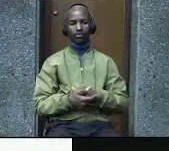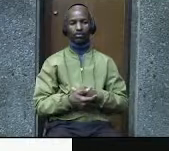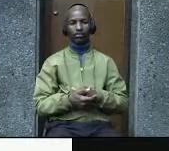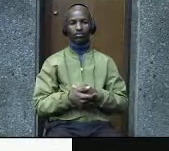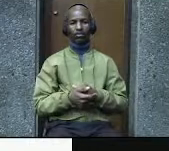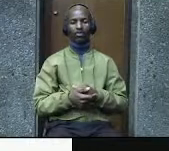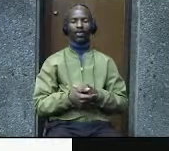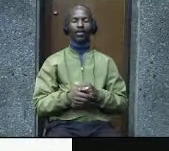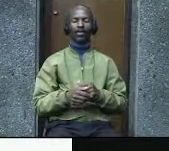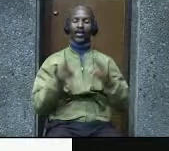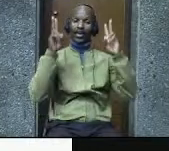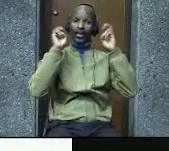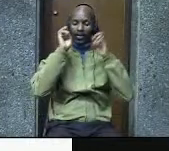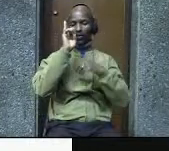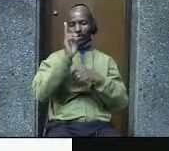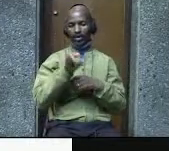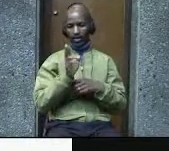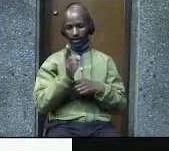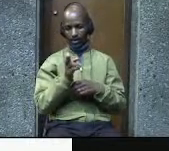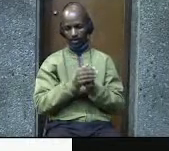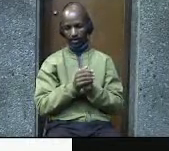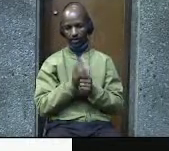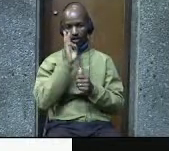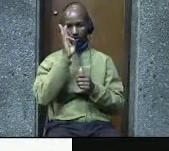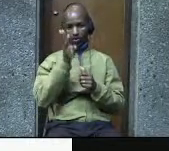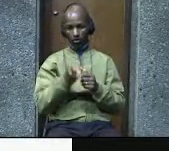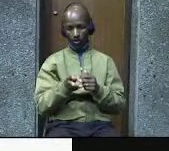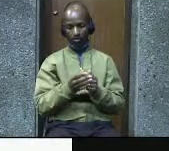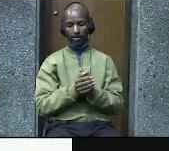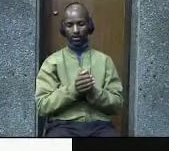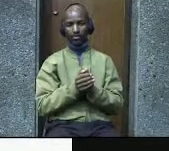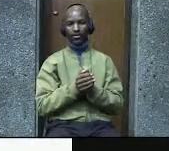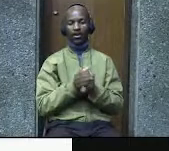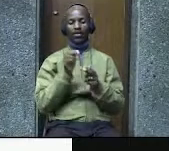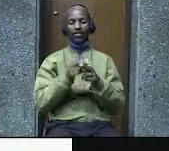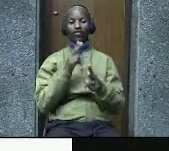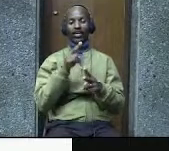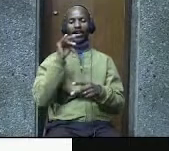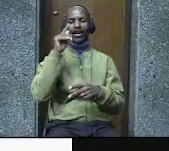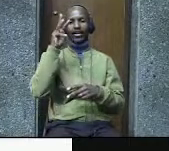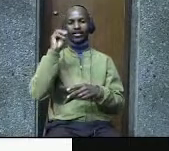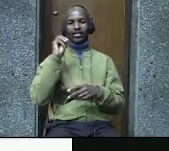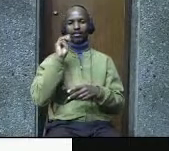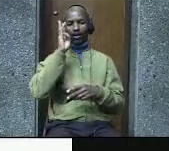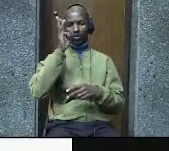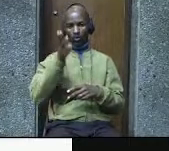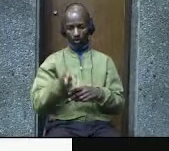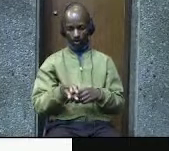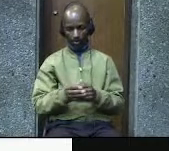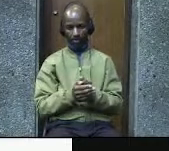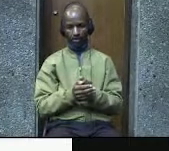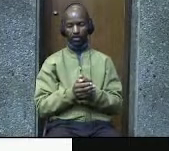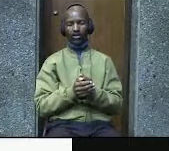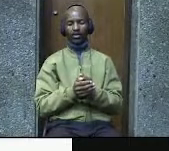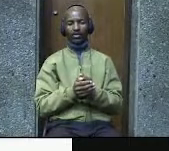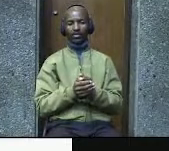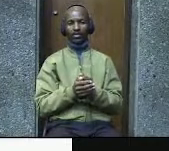next issue, which would be probably the final item, would be the aspect